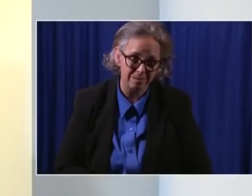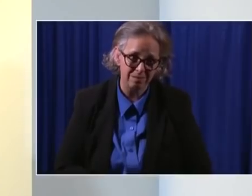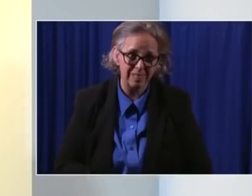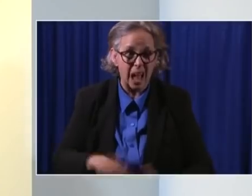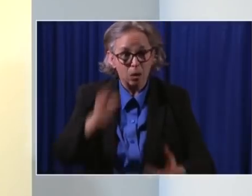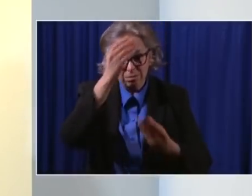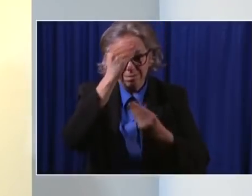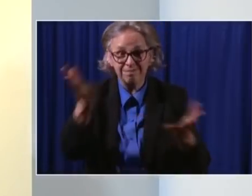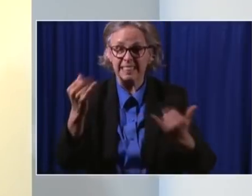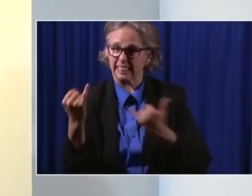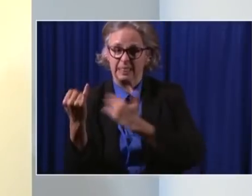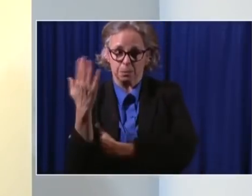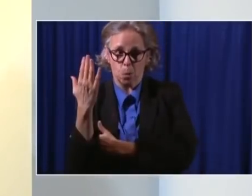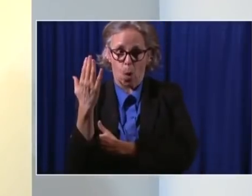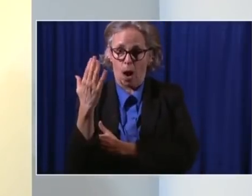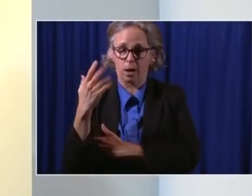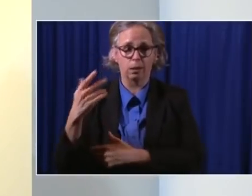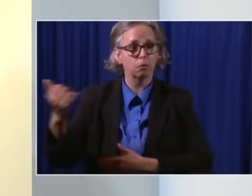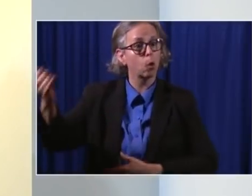and Undersecretary